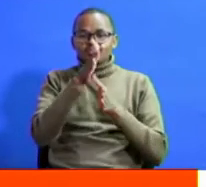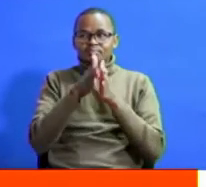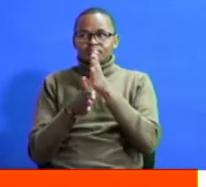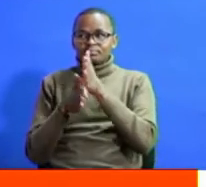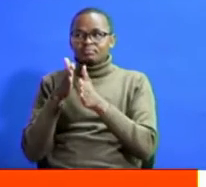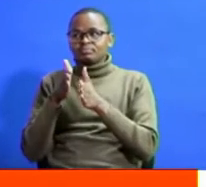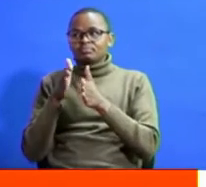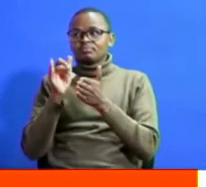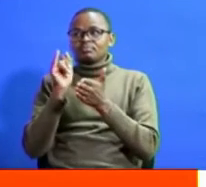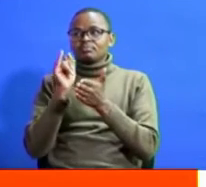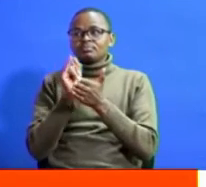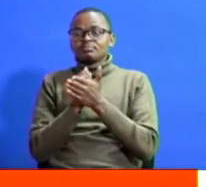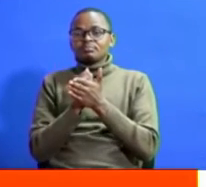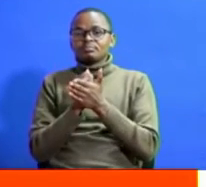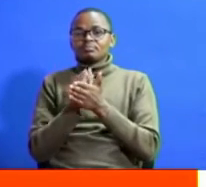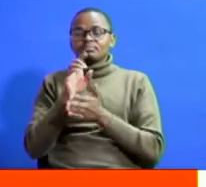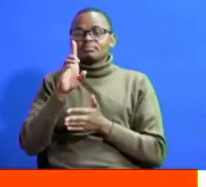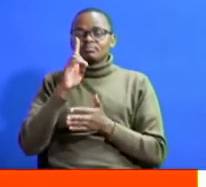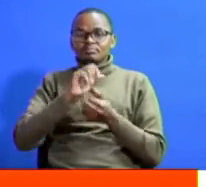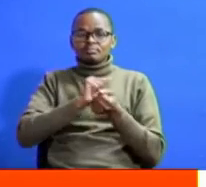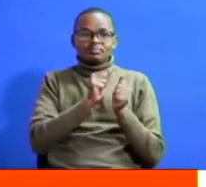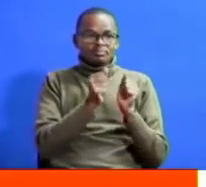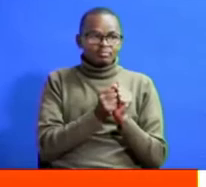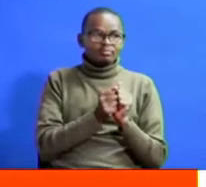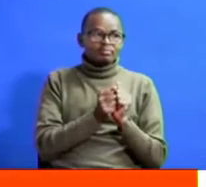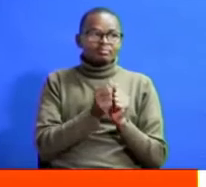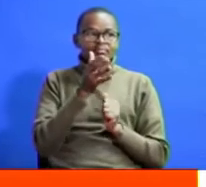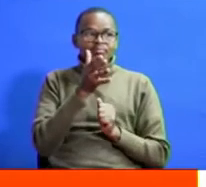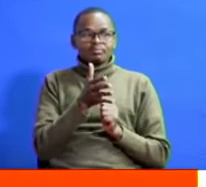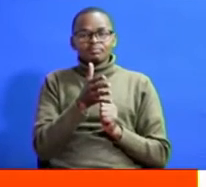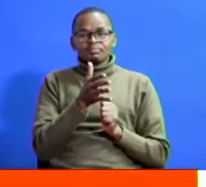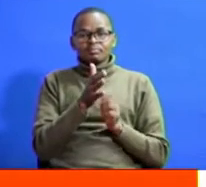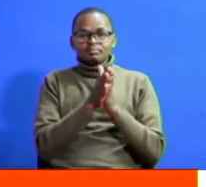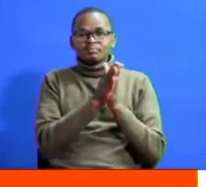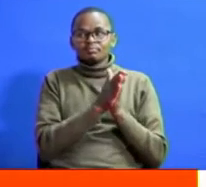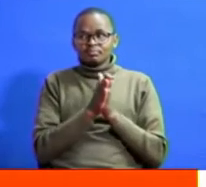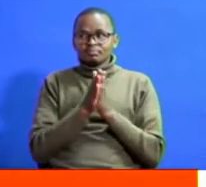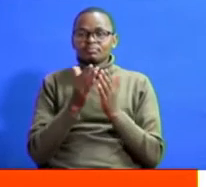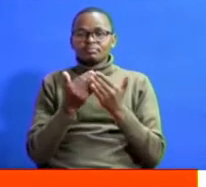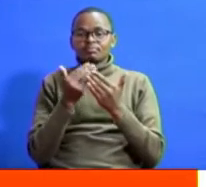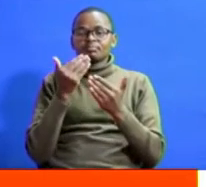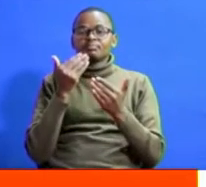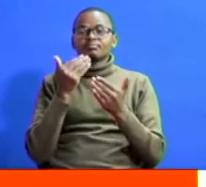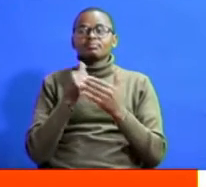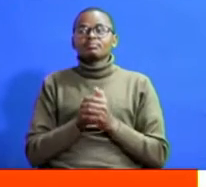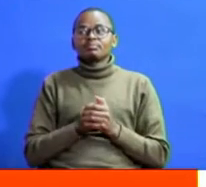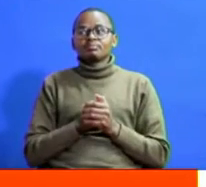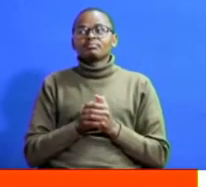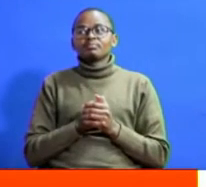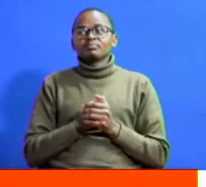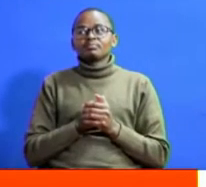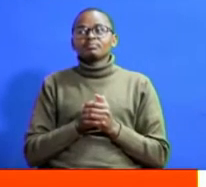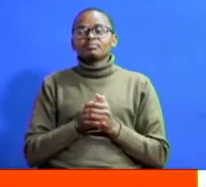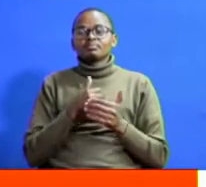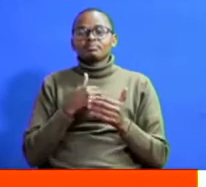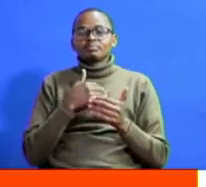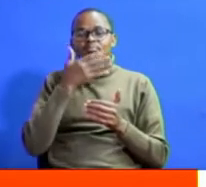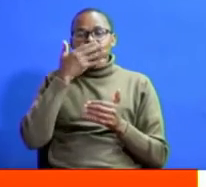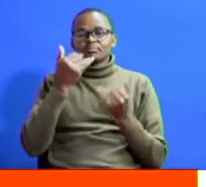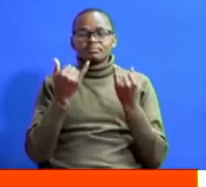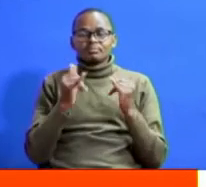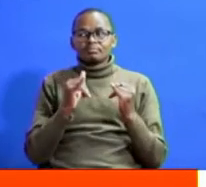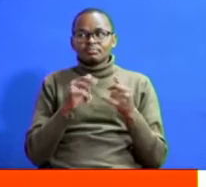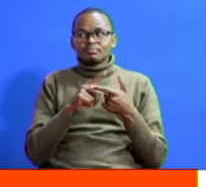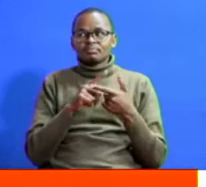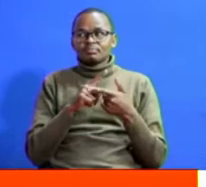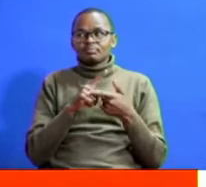that mm-hmm. he could change this narrative way back, it could have been much better now. Mm-hmm.